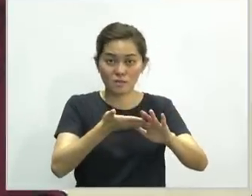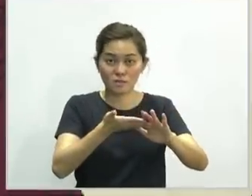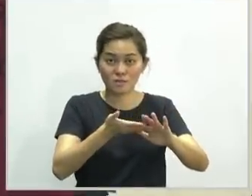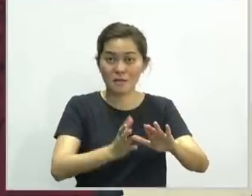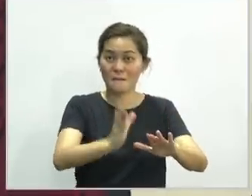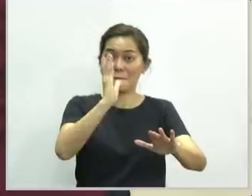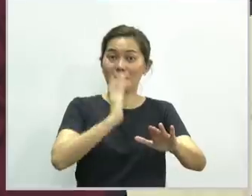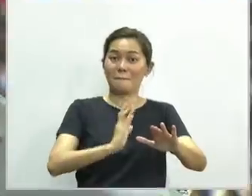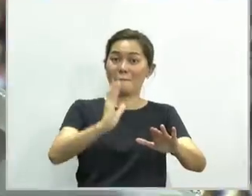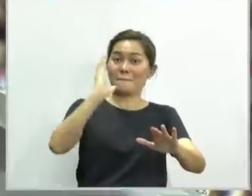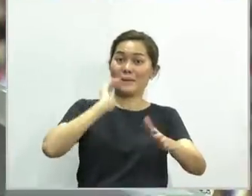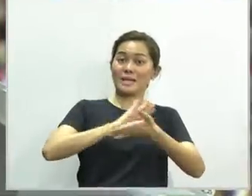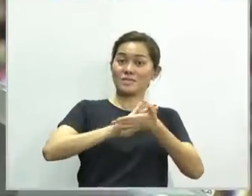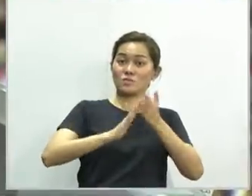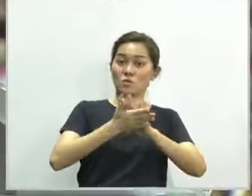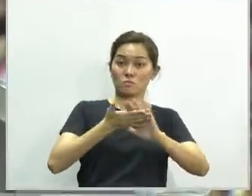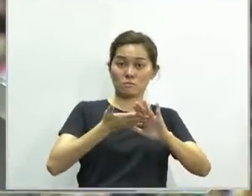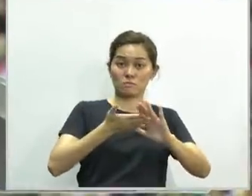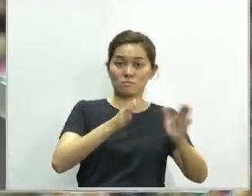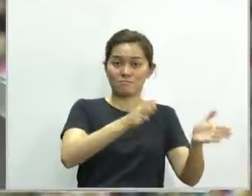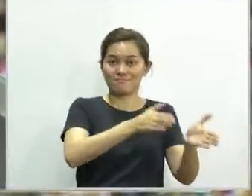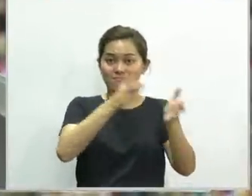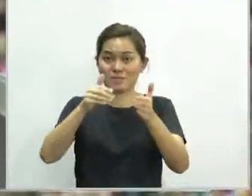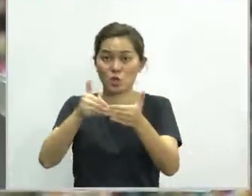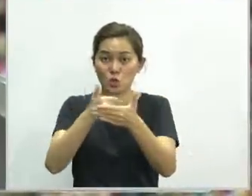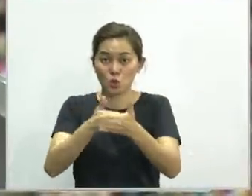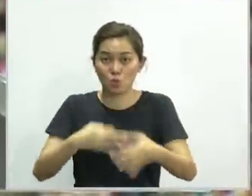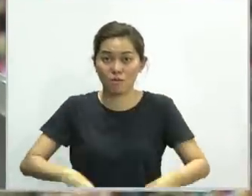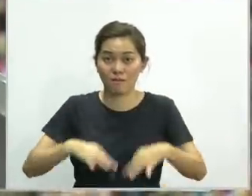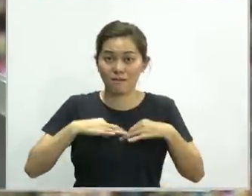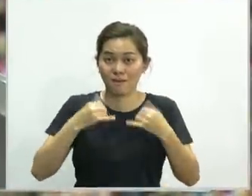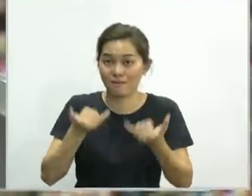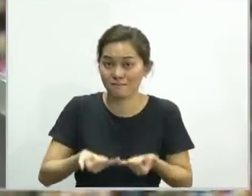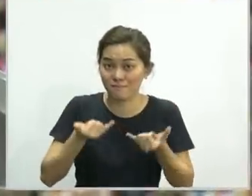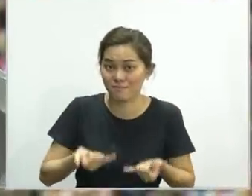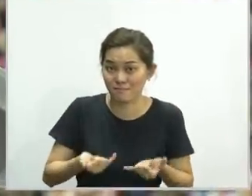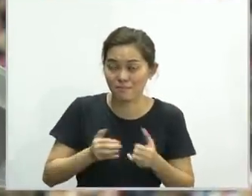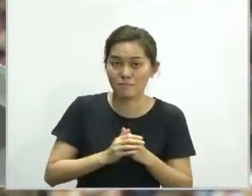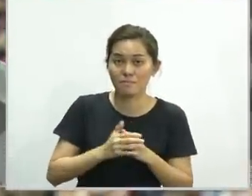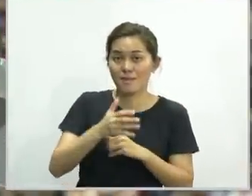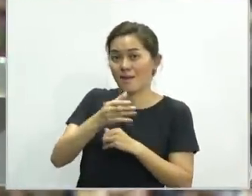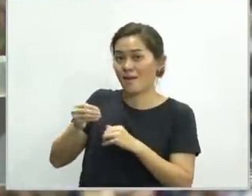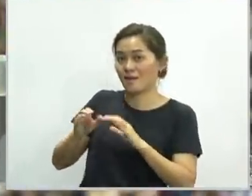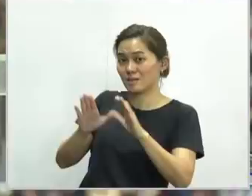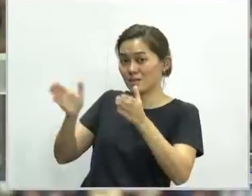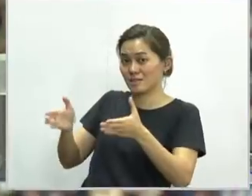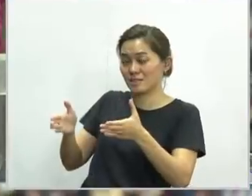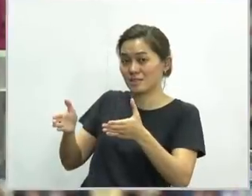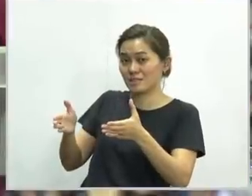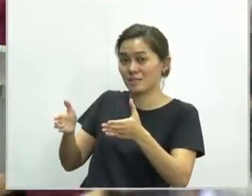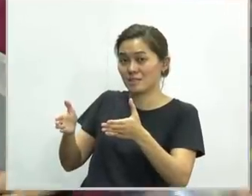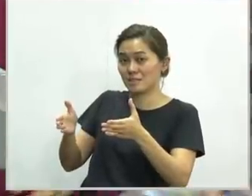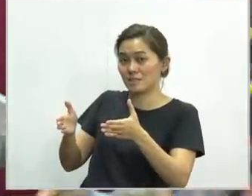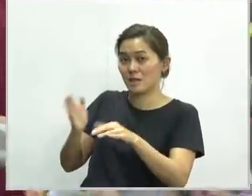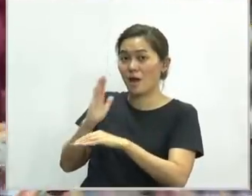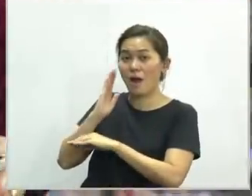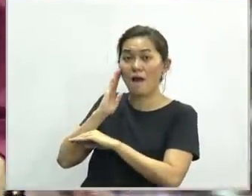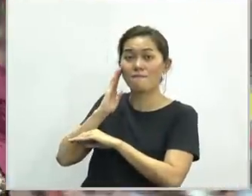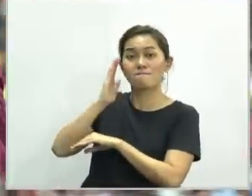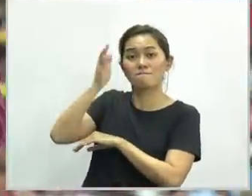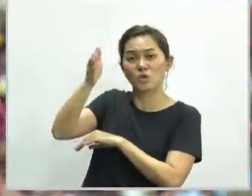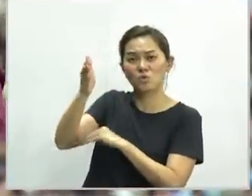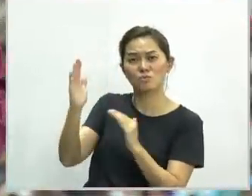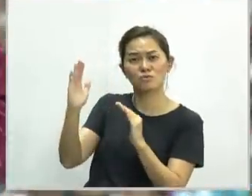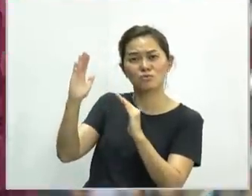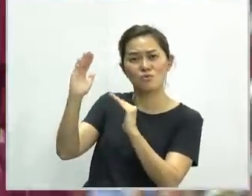past, new life here today, and a hope for